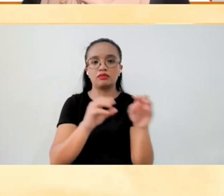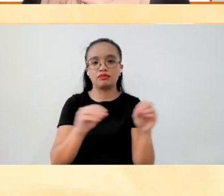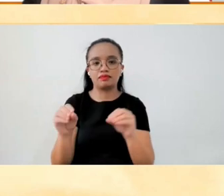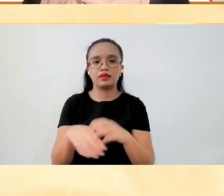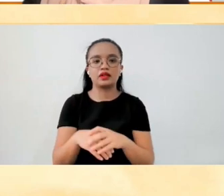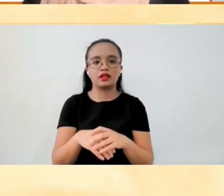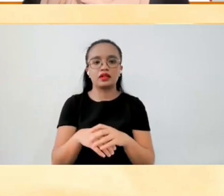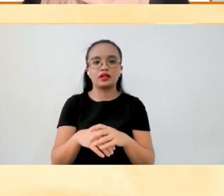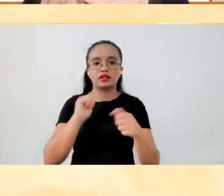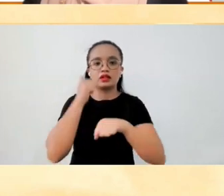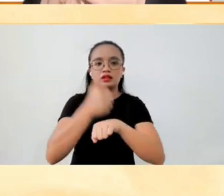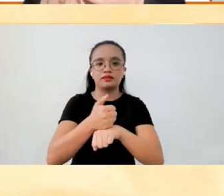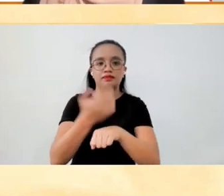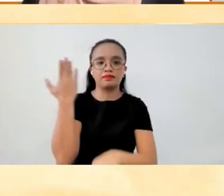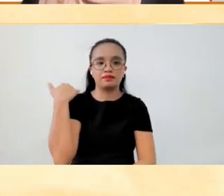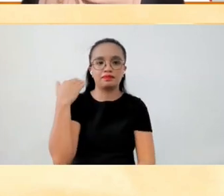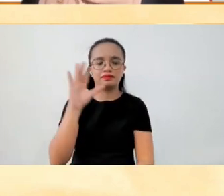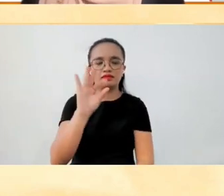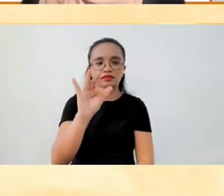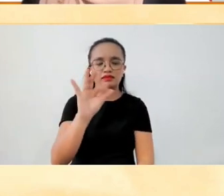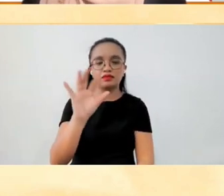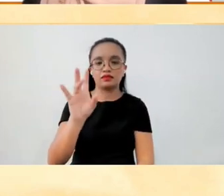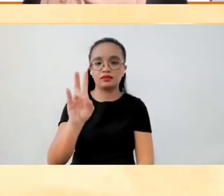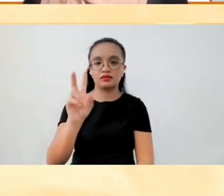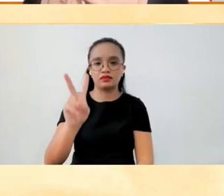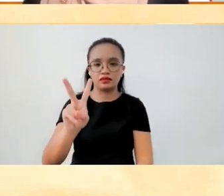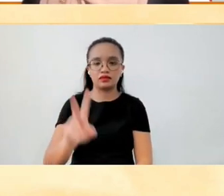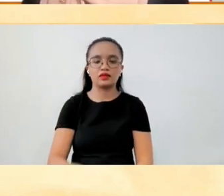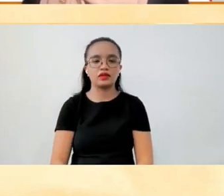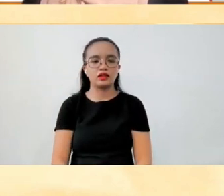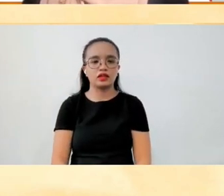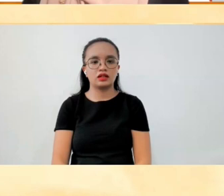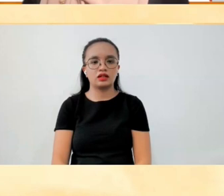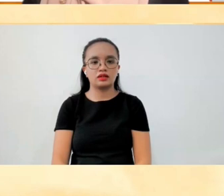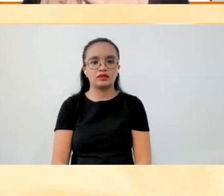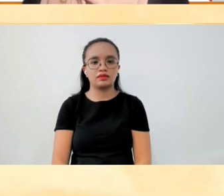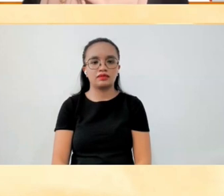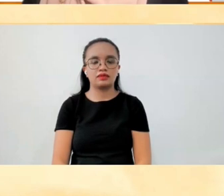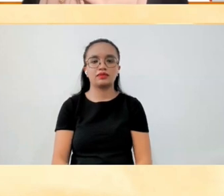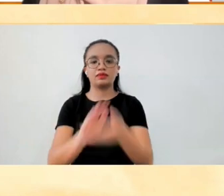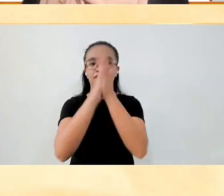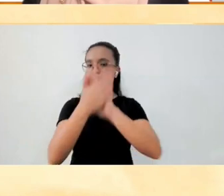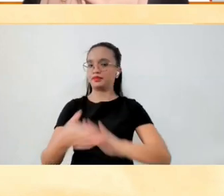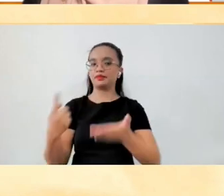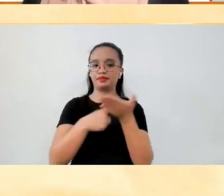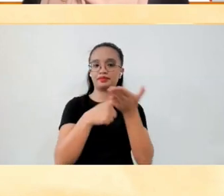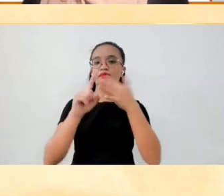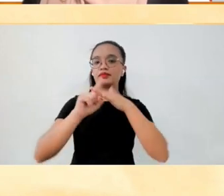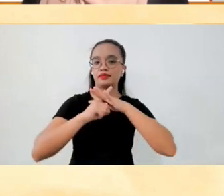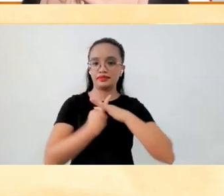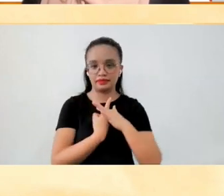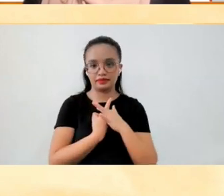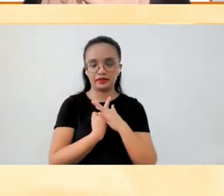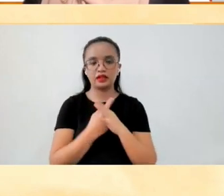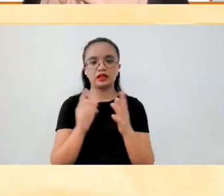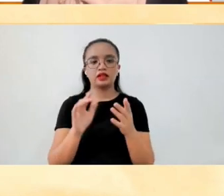MNLF was formed in 1972. Later on, Peace talks also officially started, and this